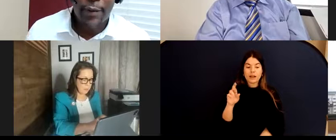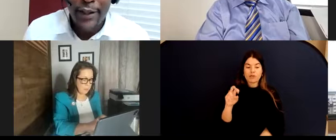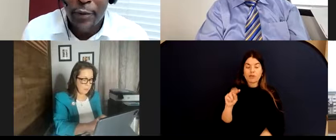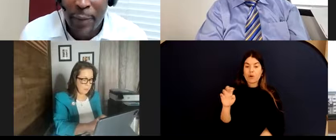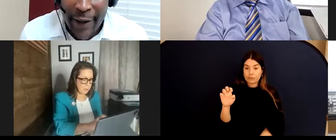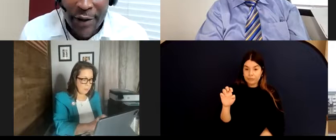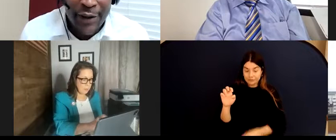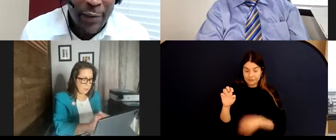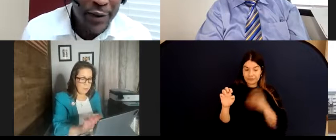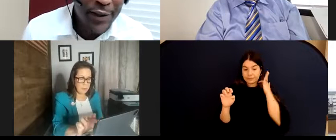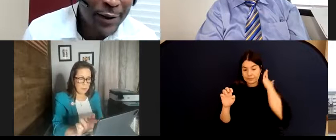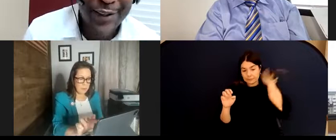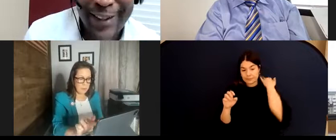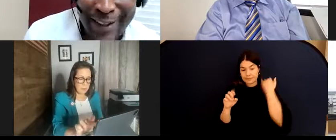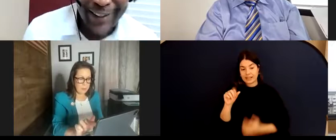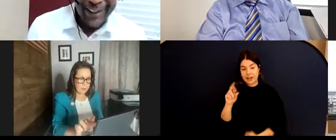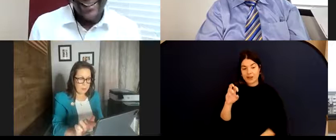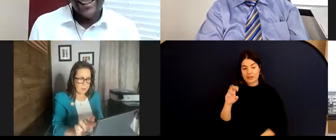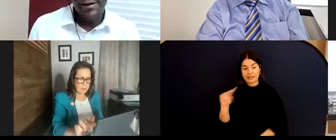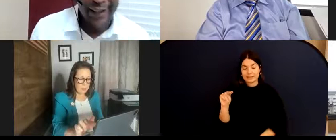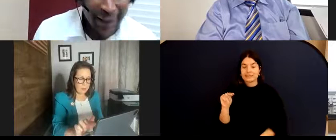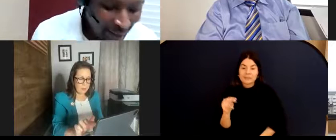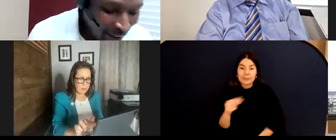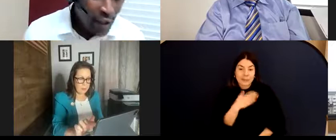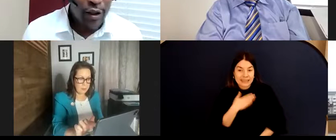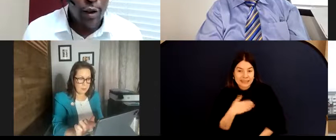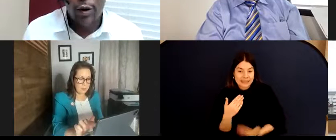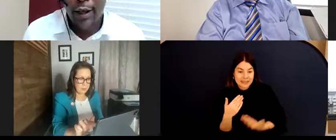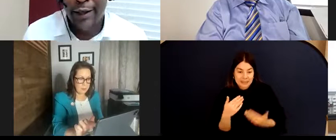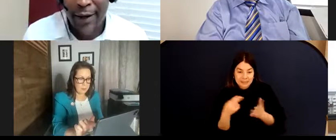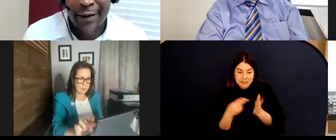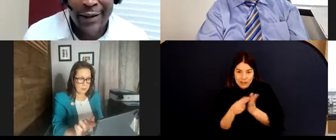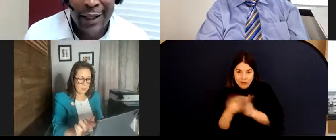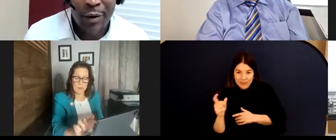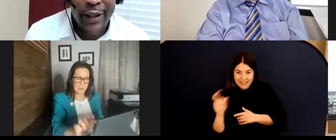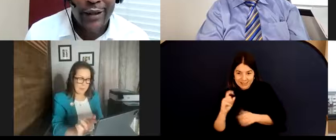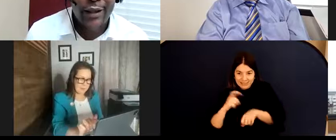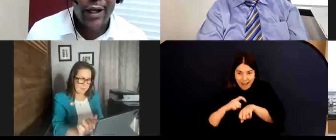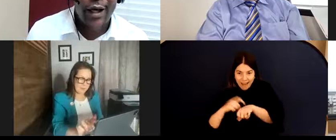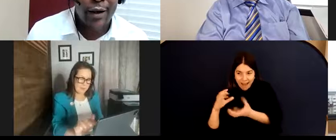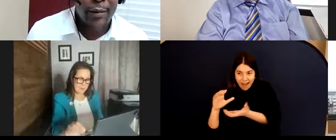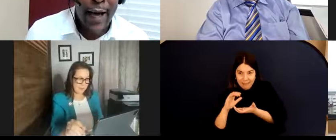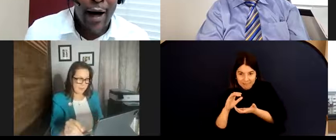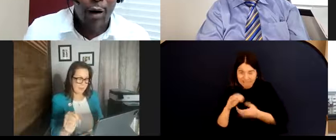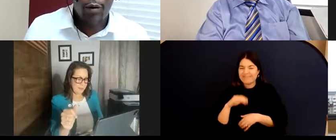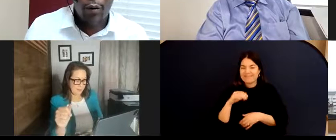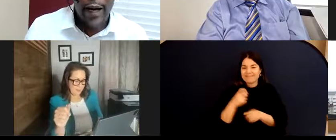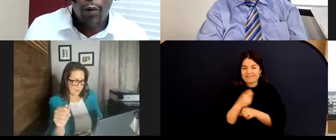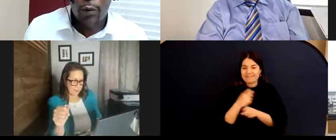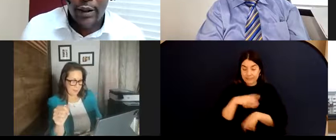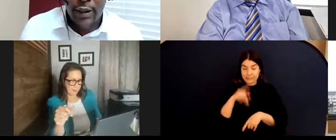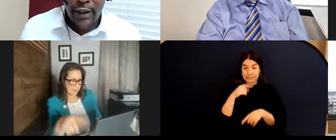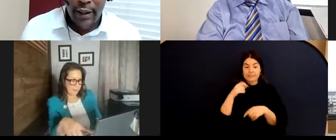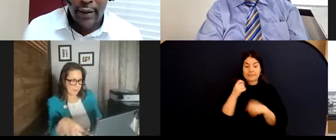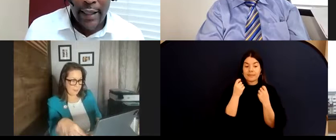Yes, ma'am. Make sure you put my extra time on there too. I'm just kidding. So if I understand the question, how will I